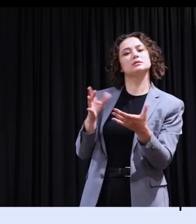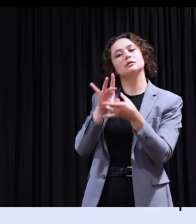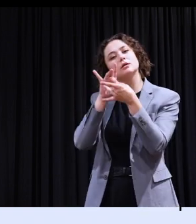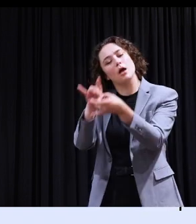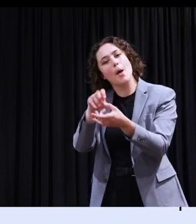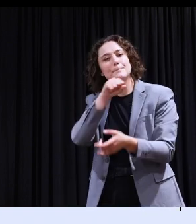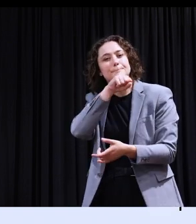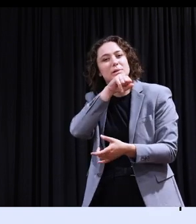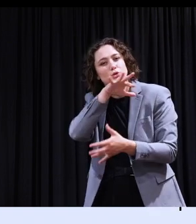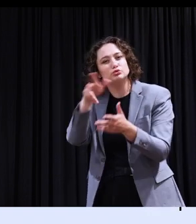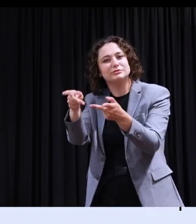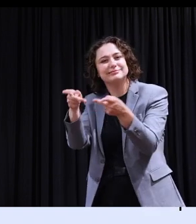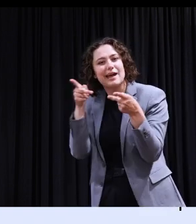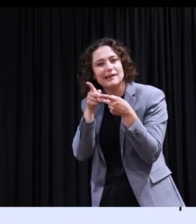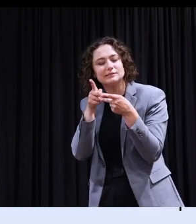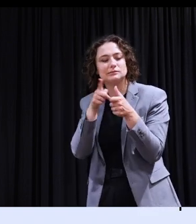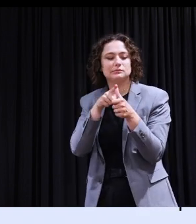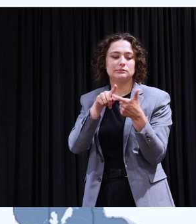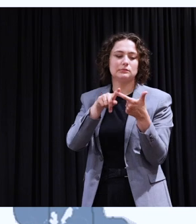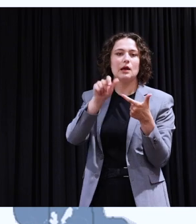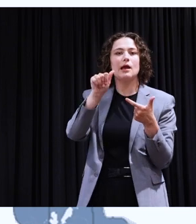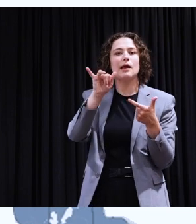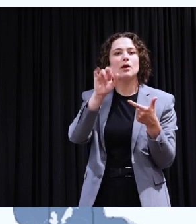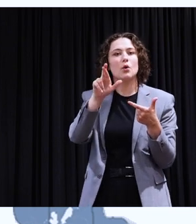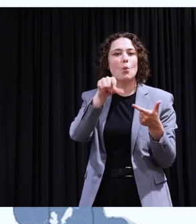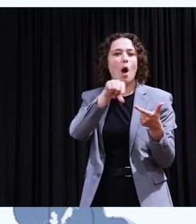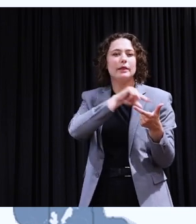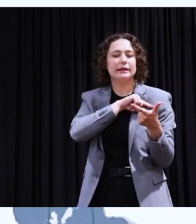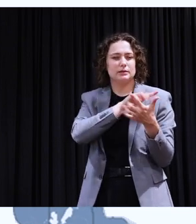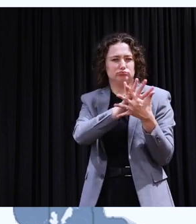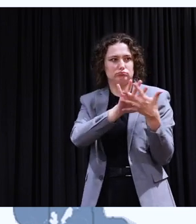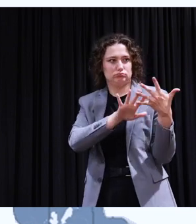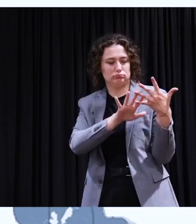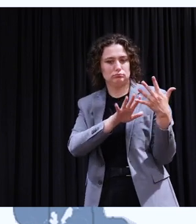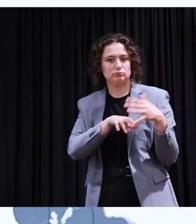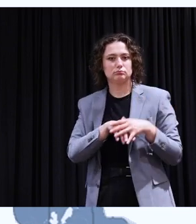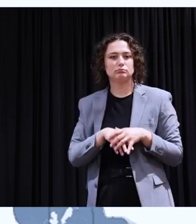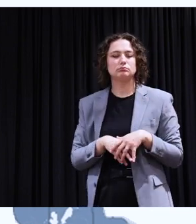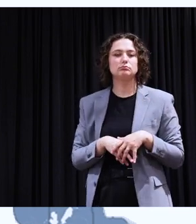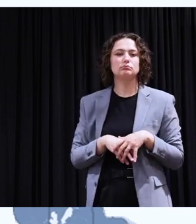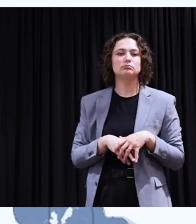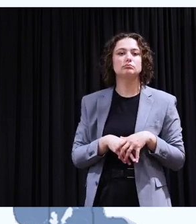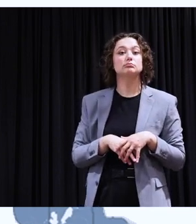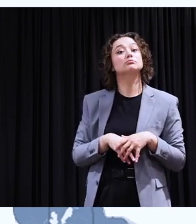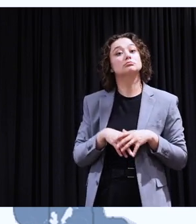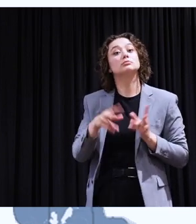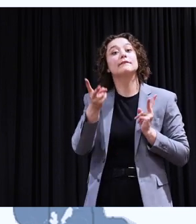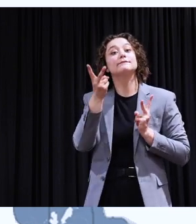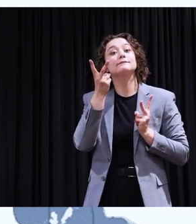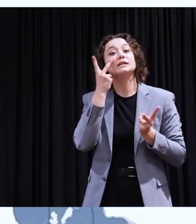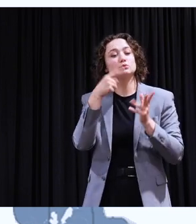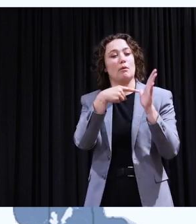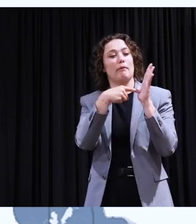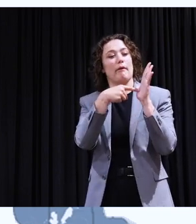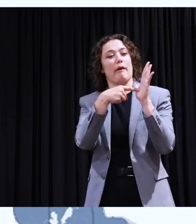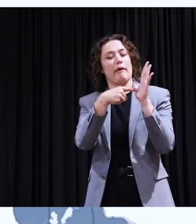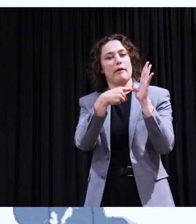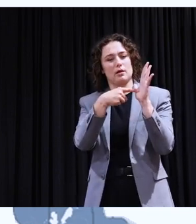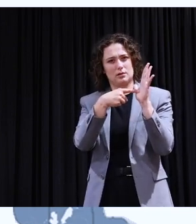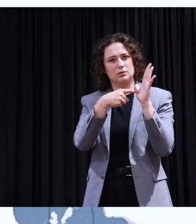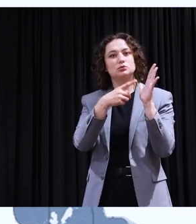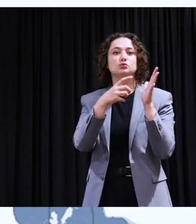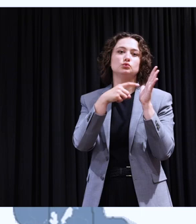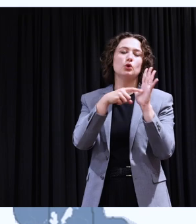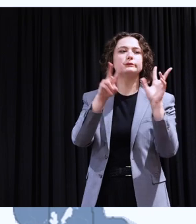pollution sites, air quality, and otherwise. Here's just a visual aid from that tool that allows, again, it shows sort of a heat